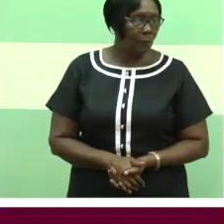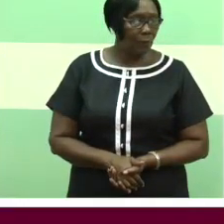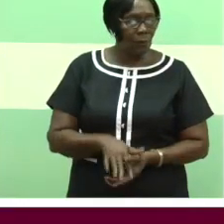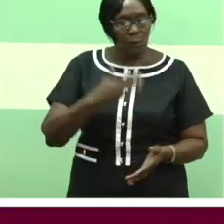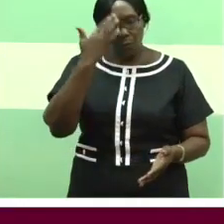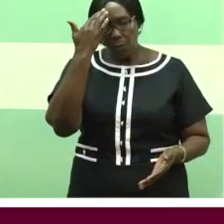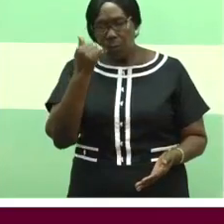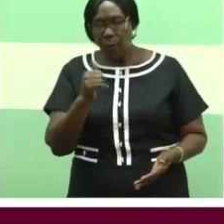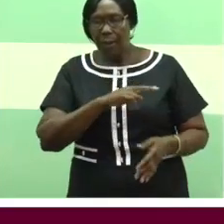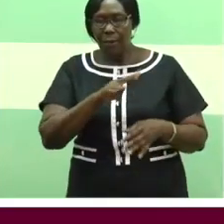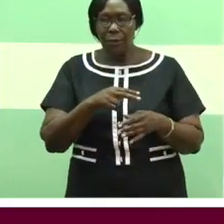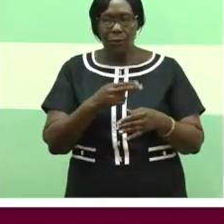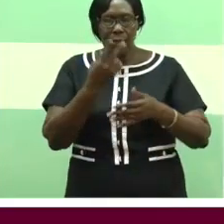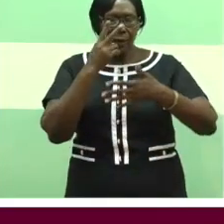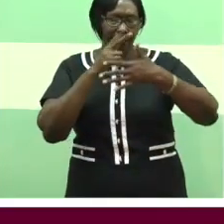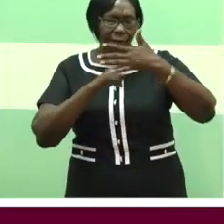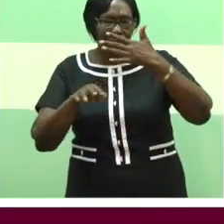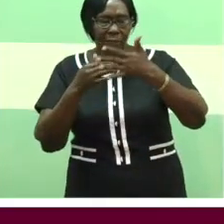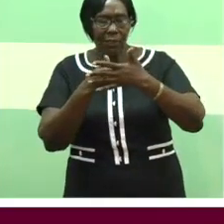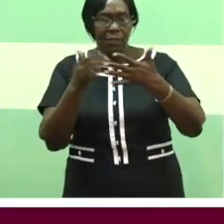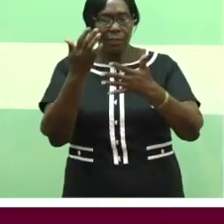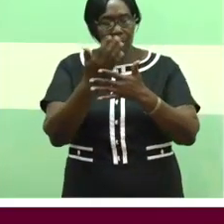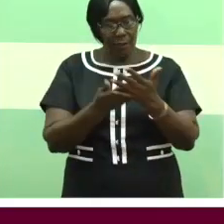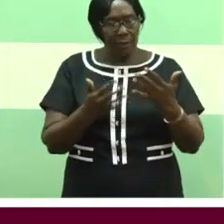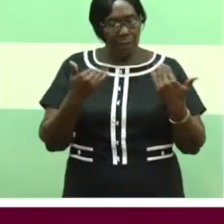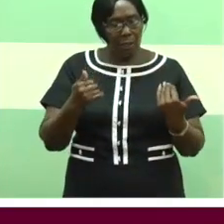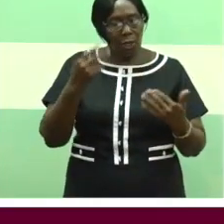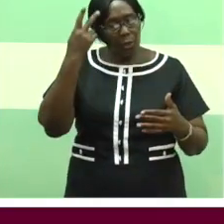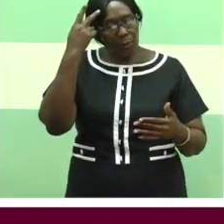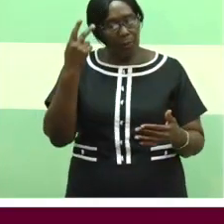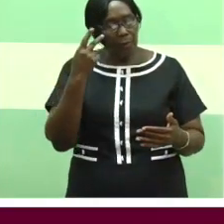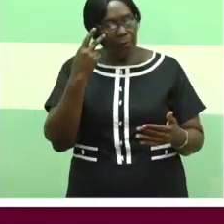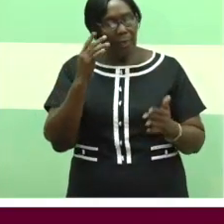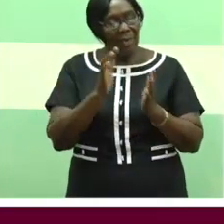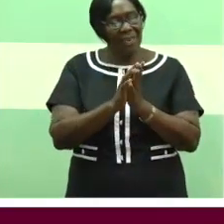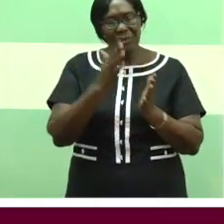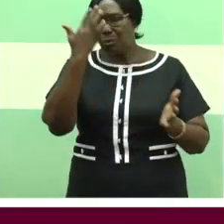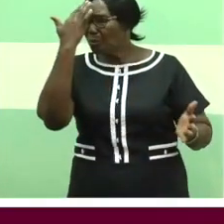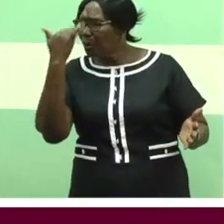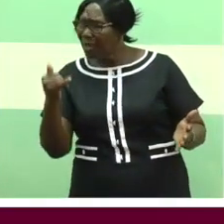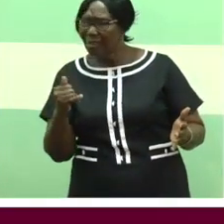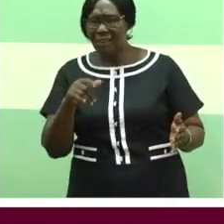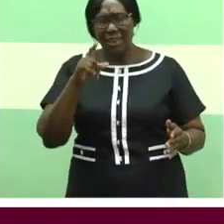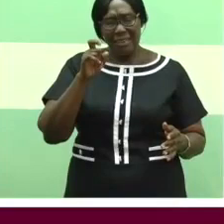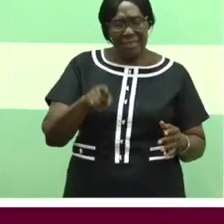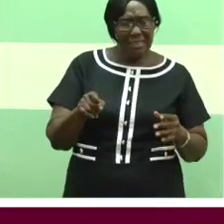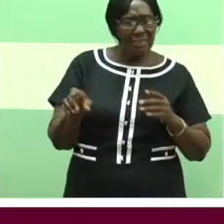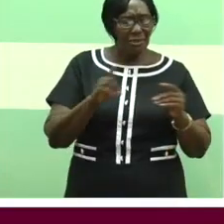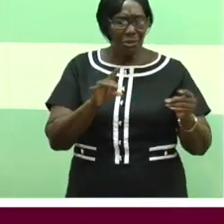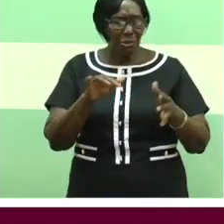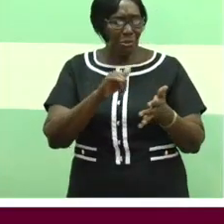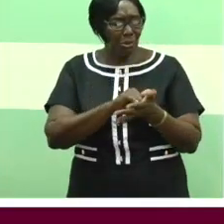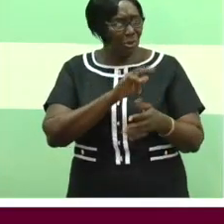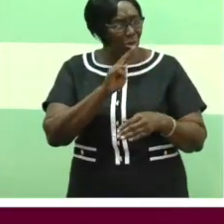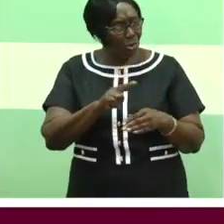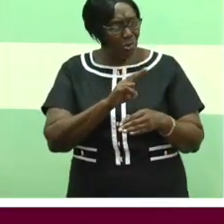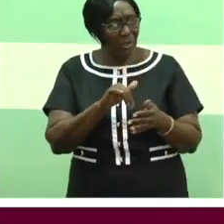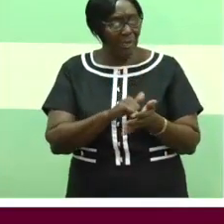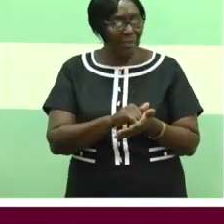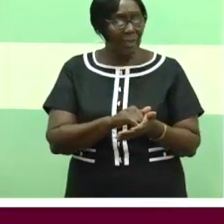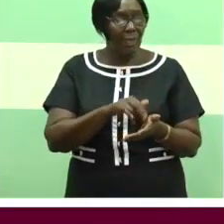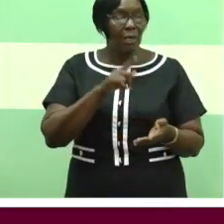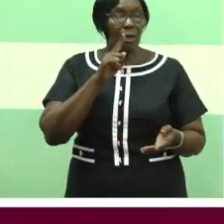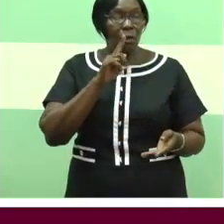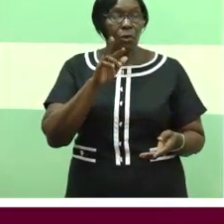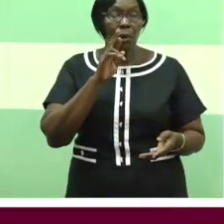Why use a visual schedule? Now parents, you may ask your question, why do I need to use a visual schedule? But